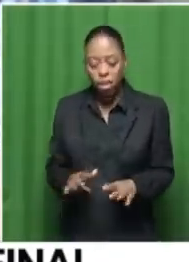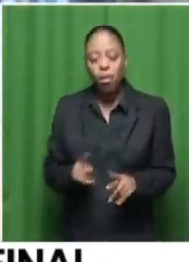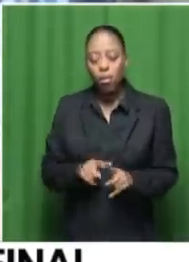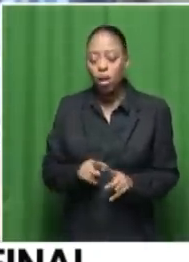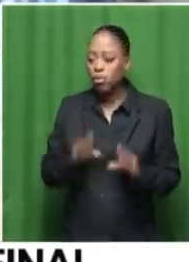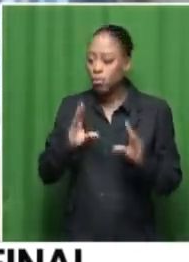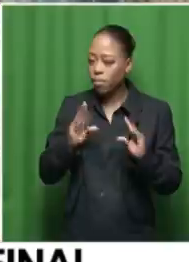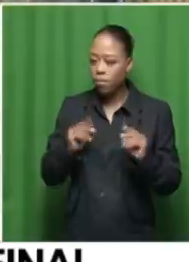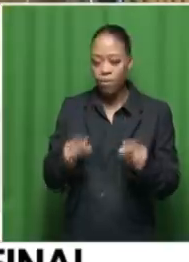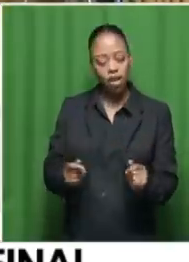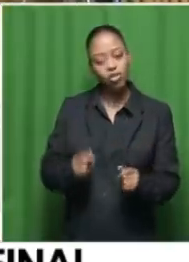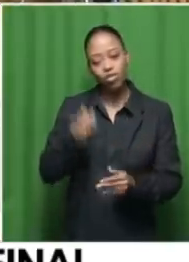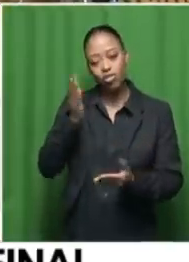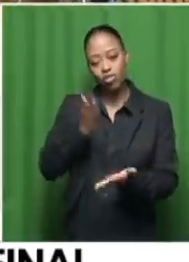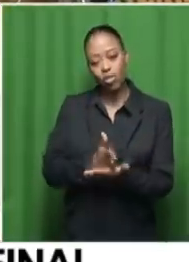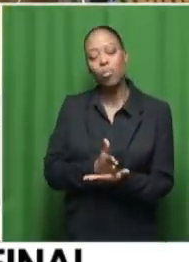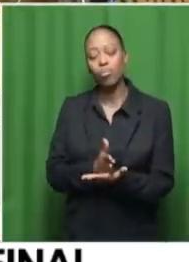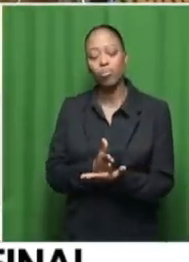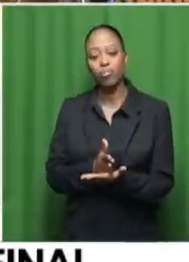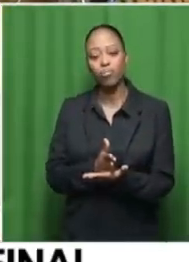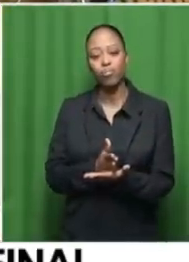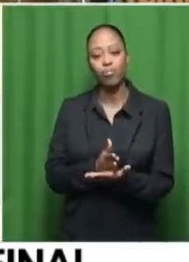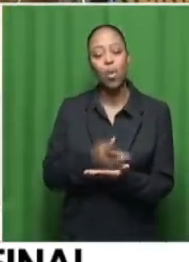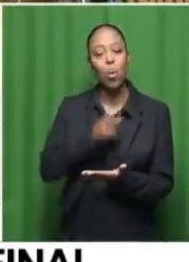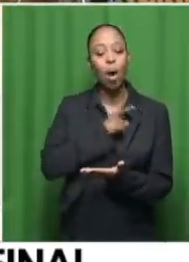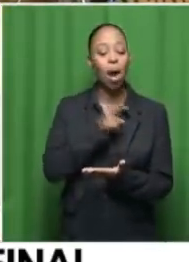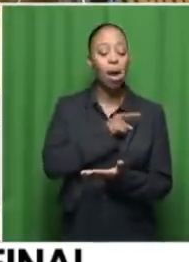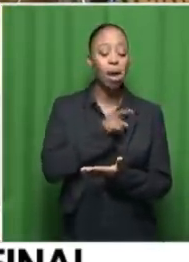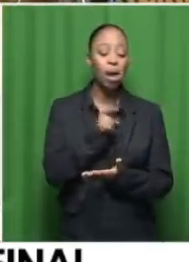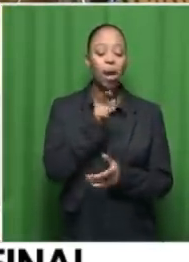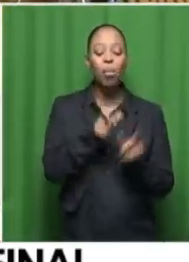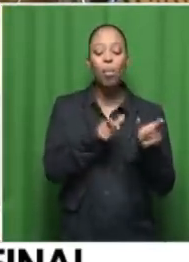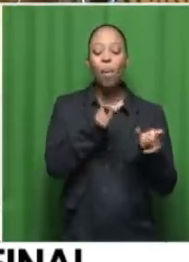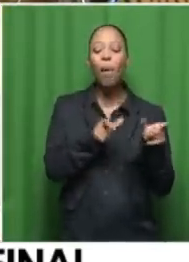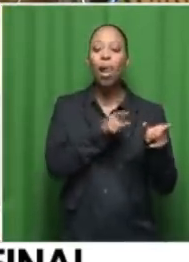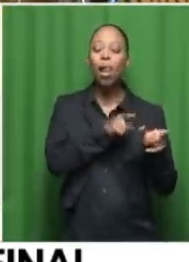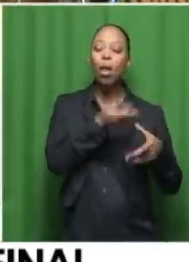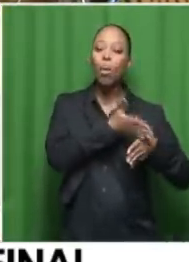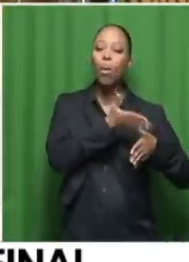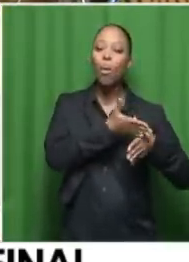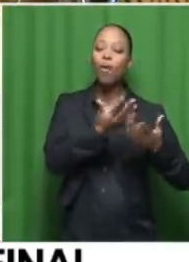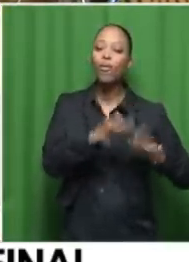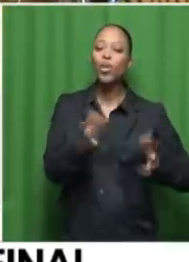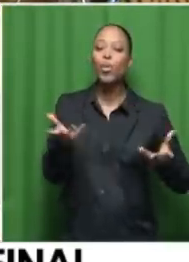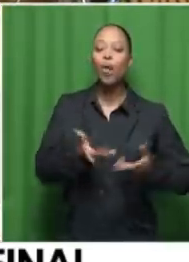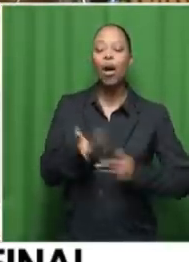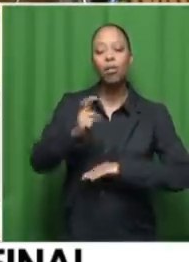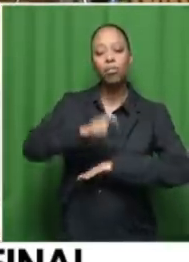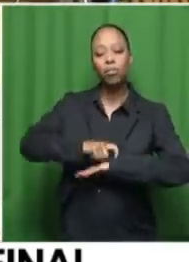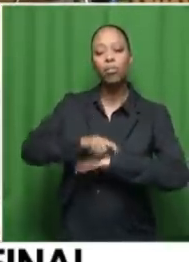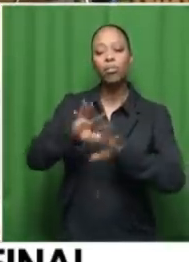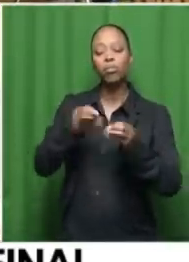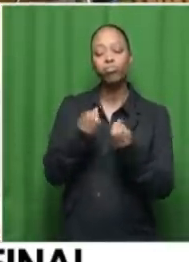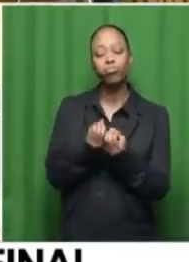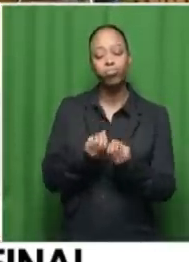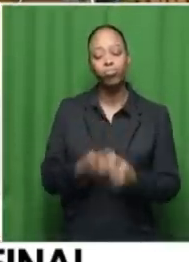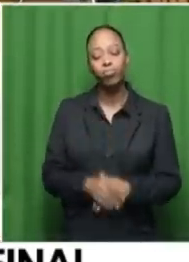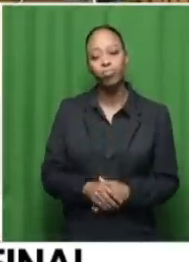bud rather quickly by the people's advocates who worked in the Scorpions